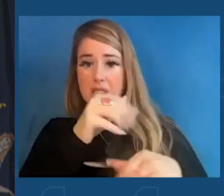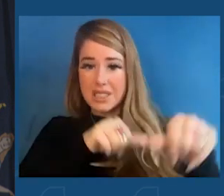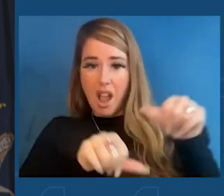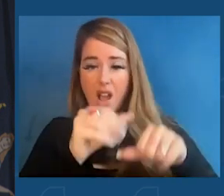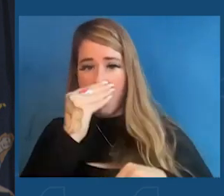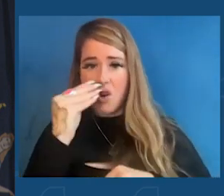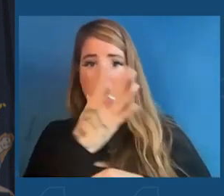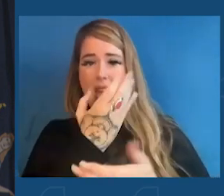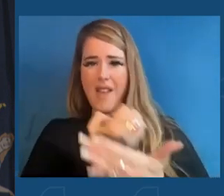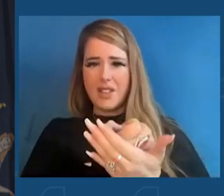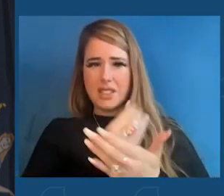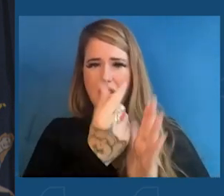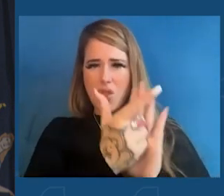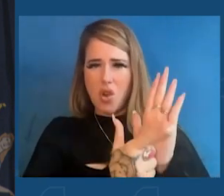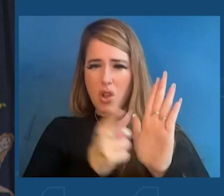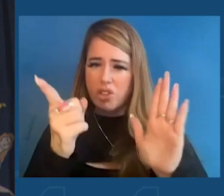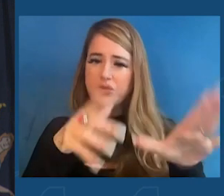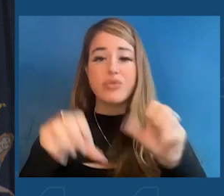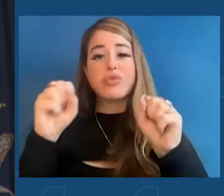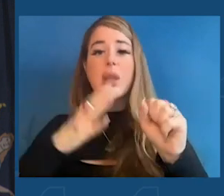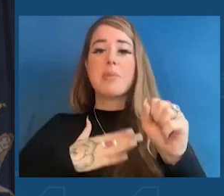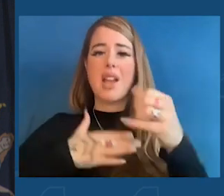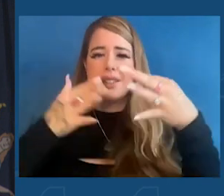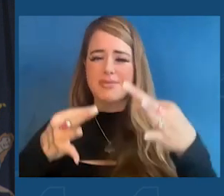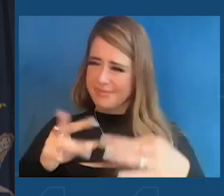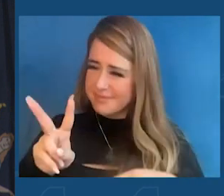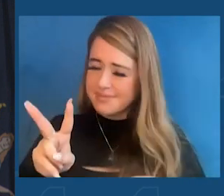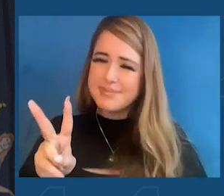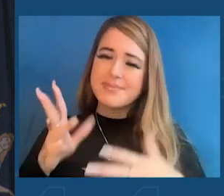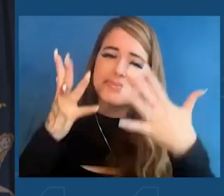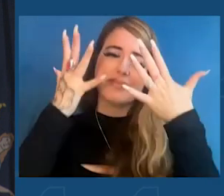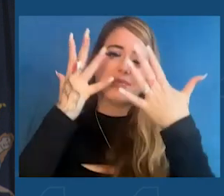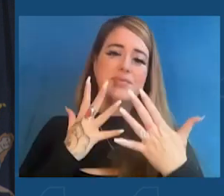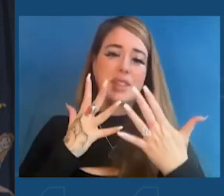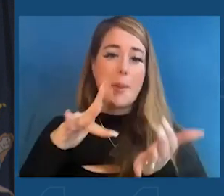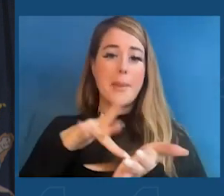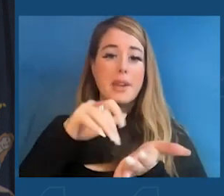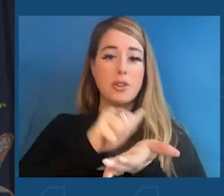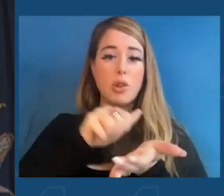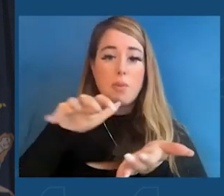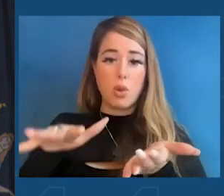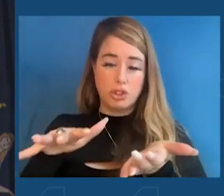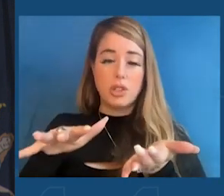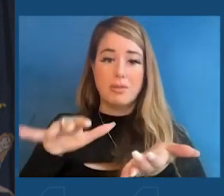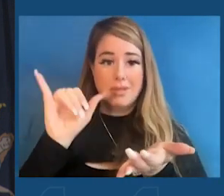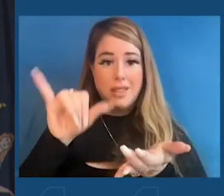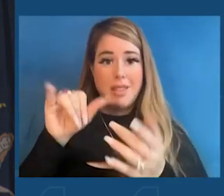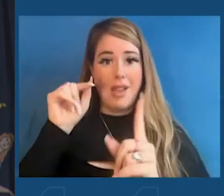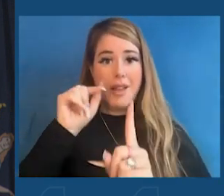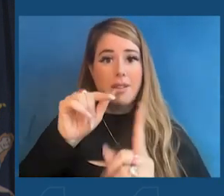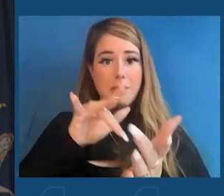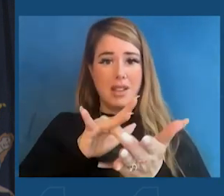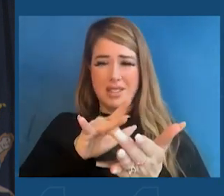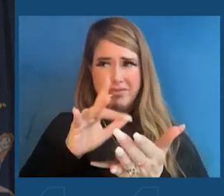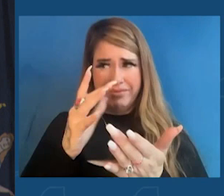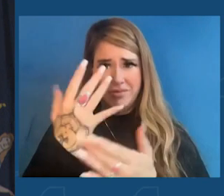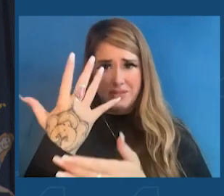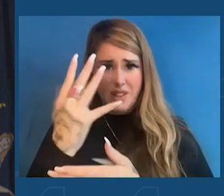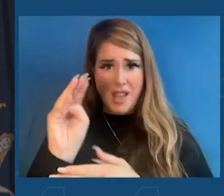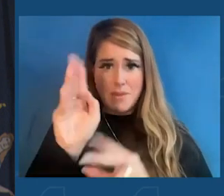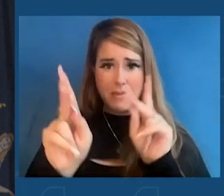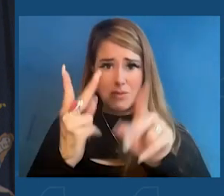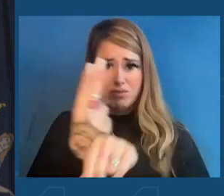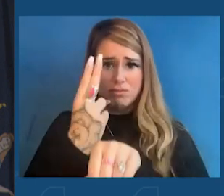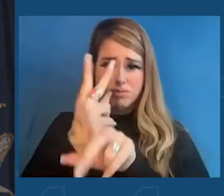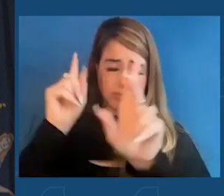over law is unfortunate. Medication abortion, mifepristone, has been used by more than 5 million people